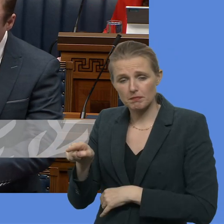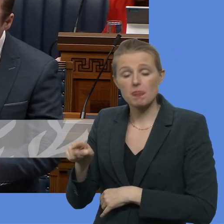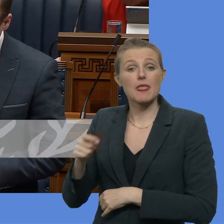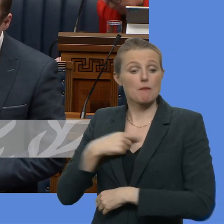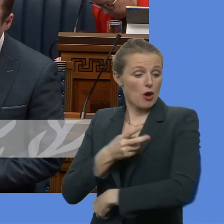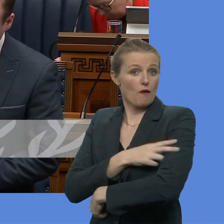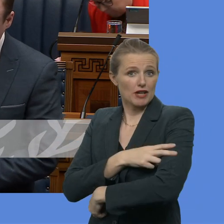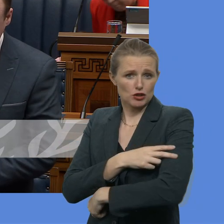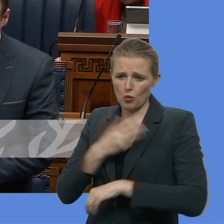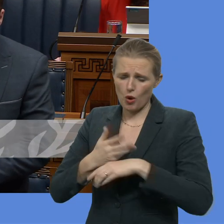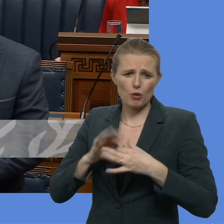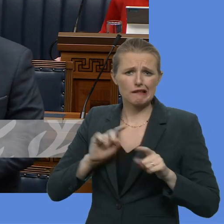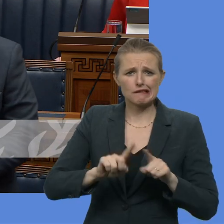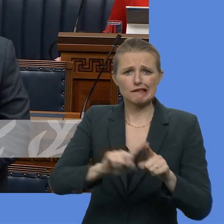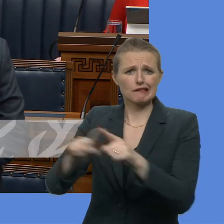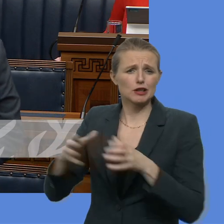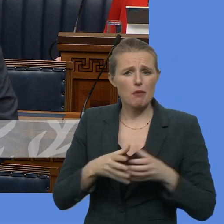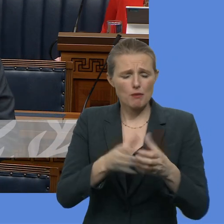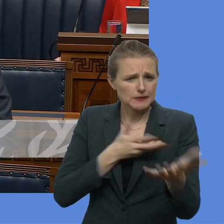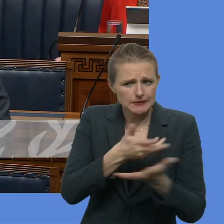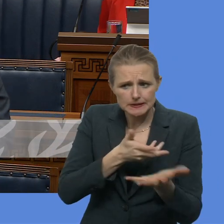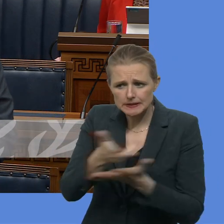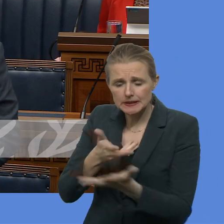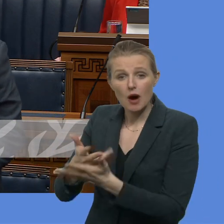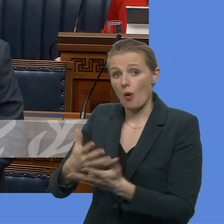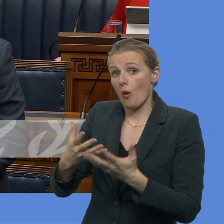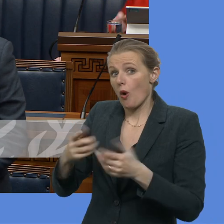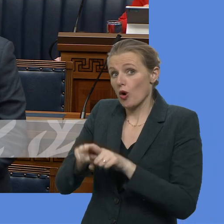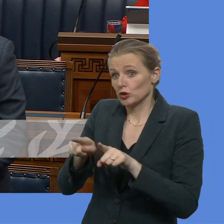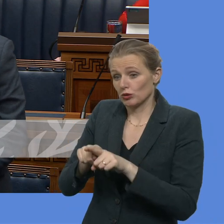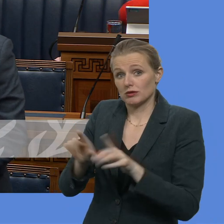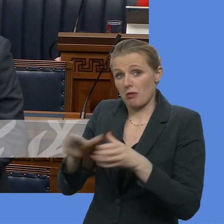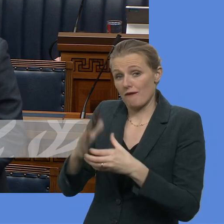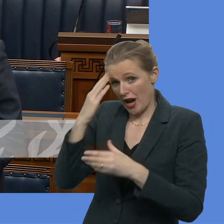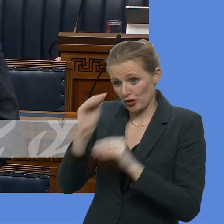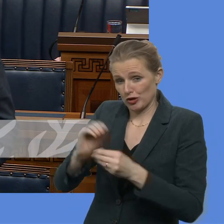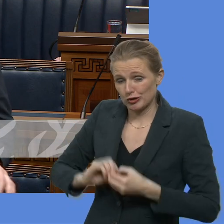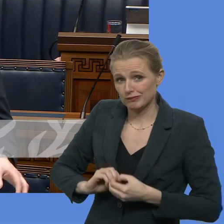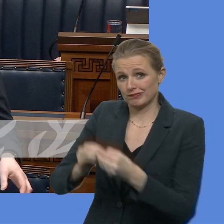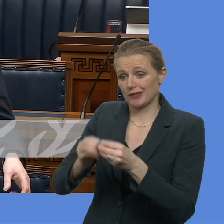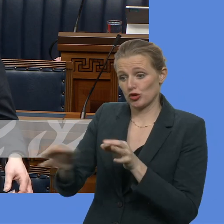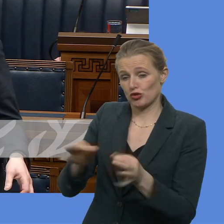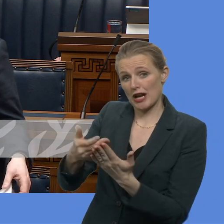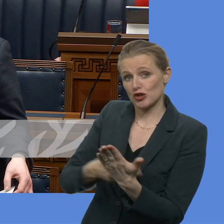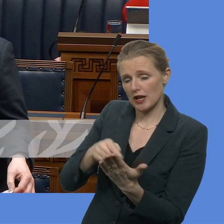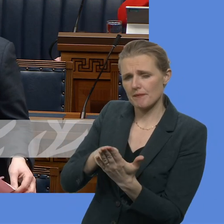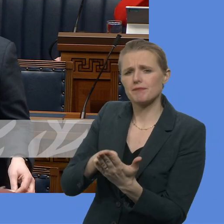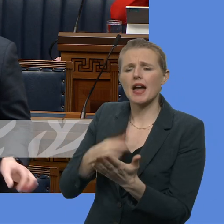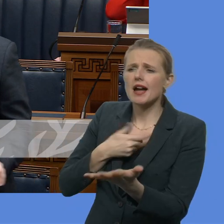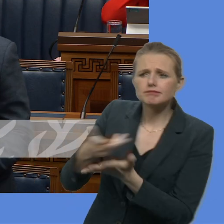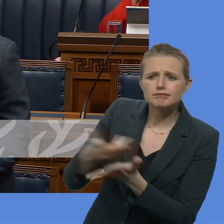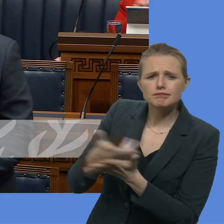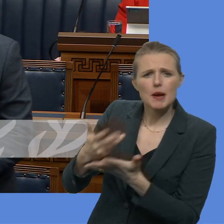all departments, including the Department of Education, in the development of the strategy so far. I have had discussions with the Minister